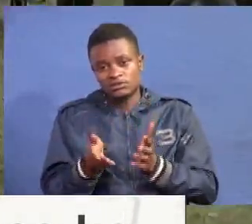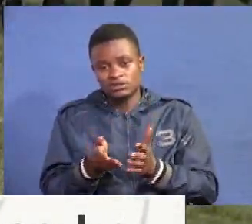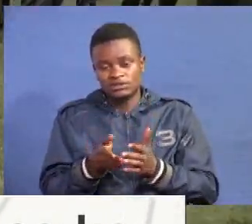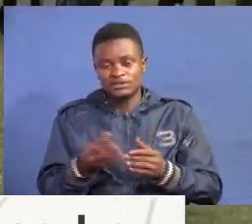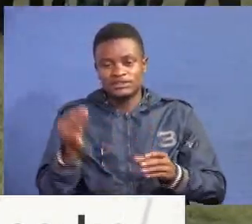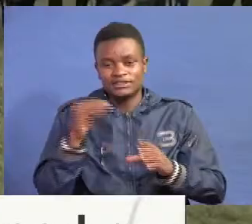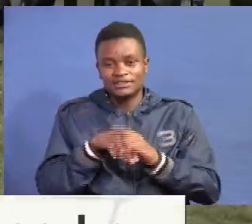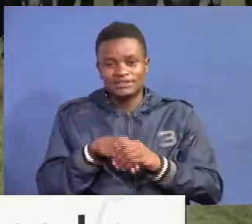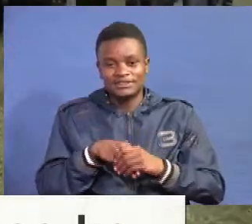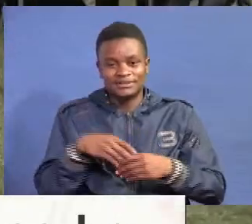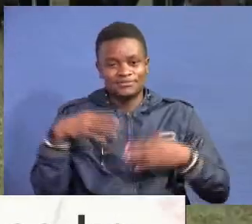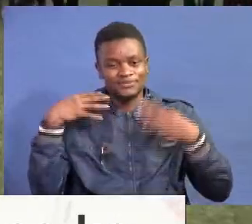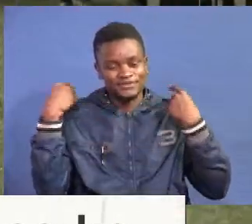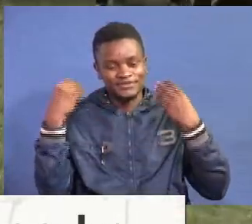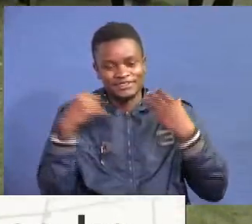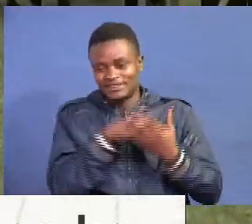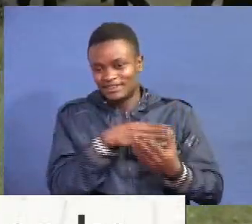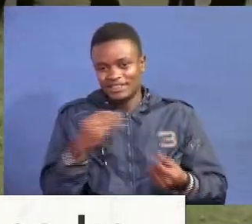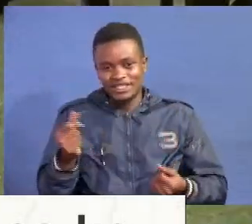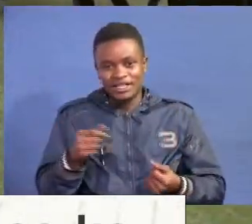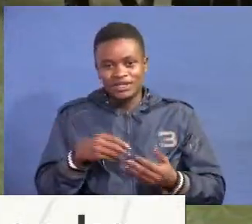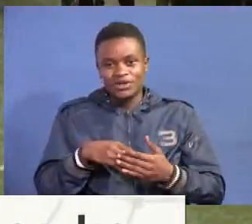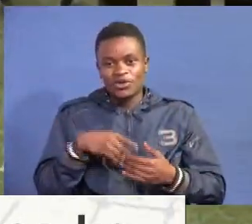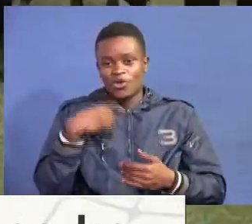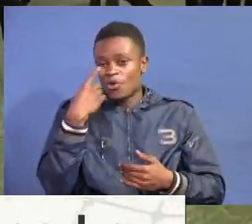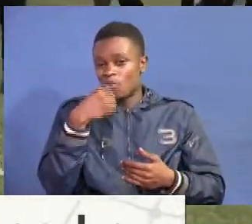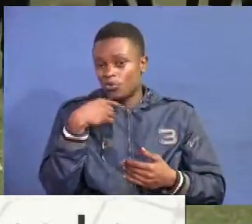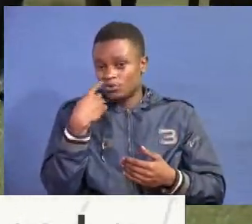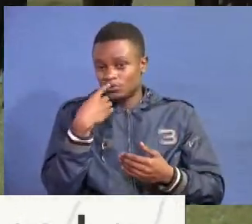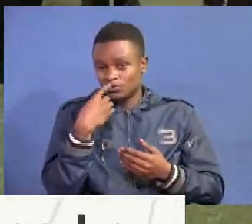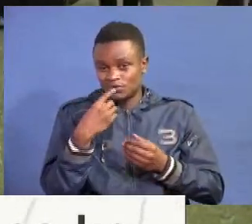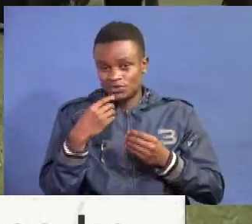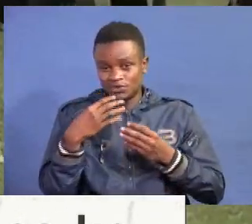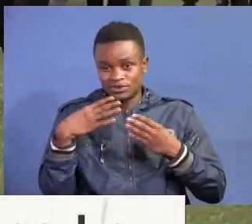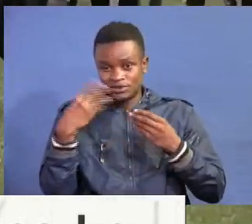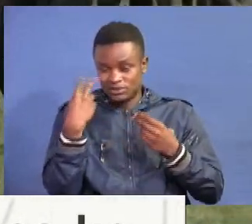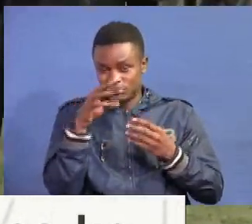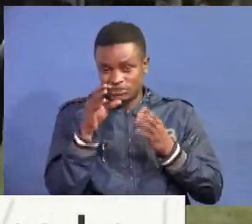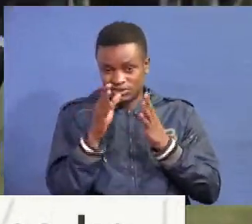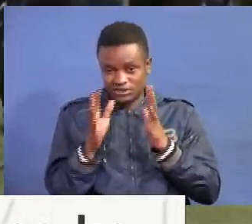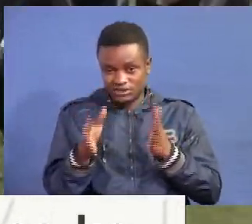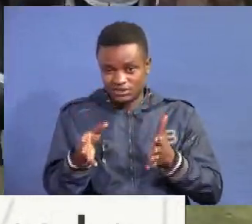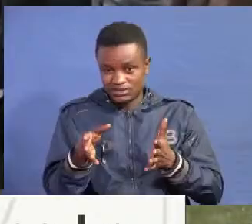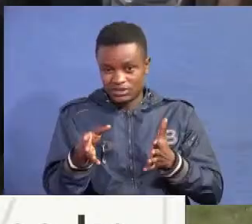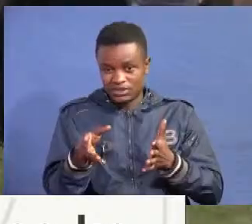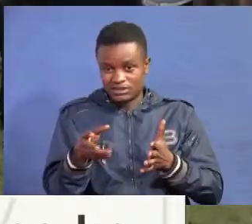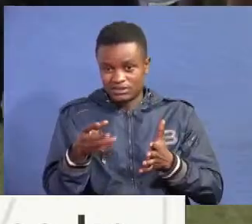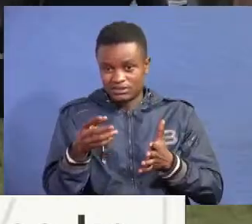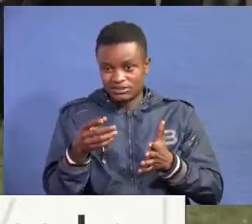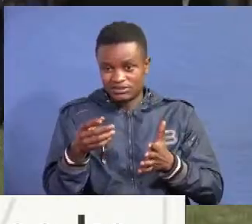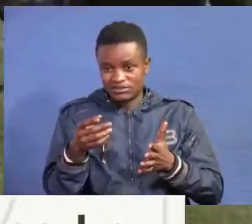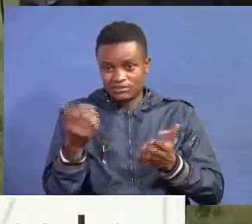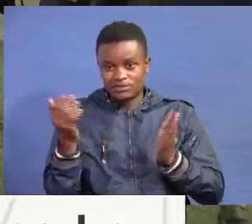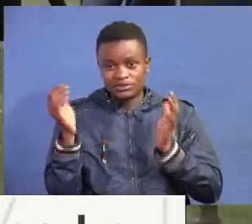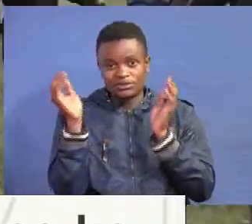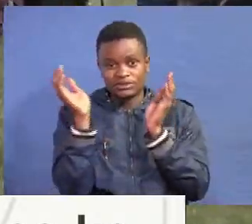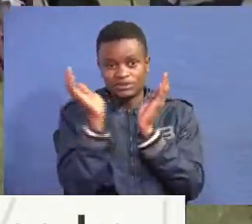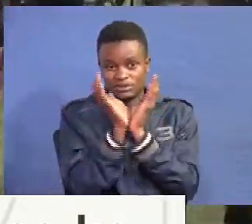it, adding that those found guilty of malpractice will face legal actions.